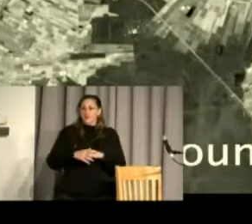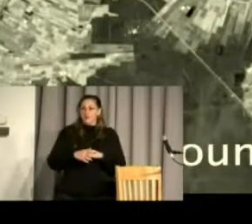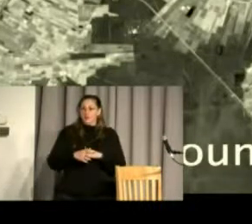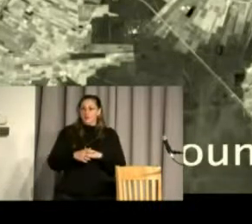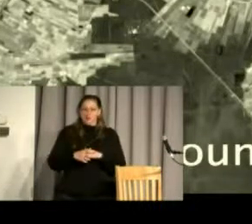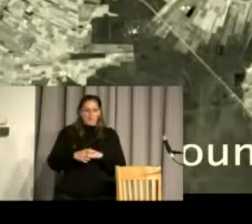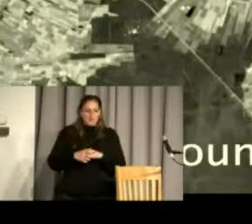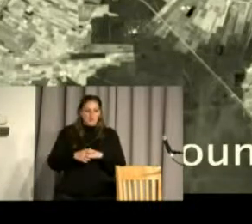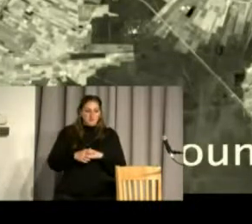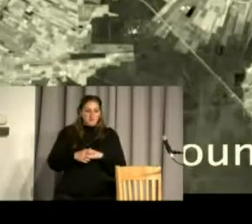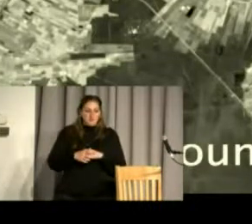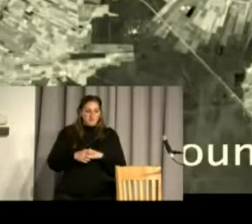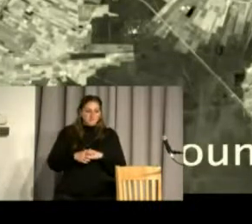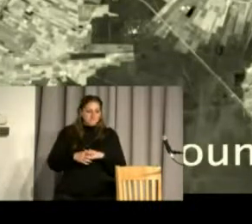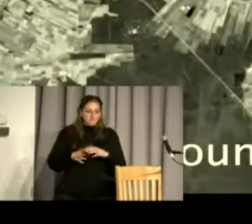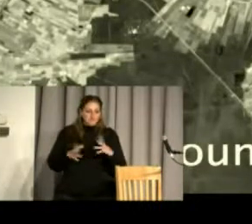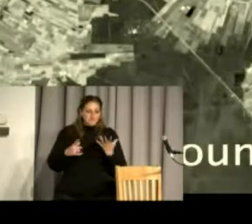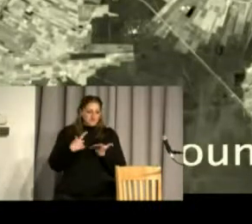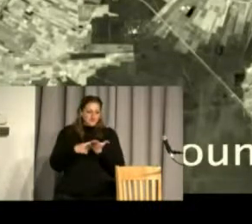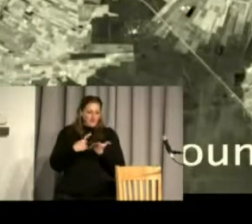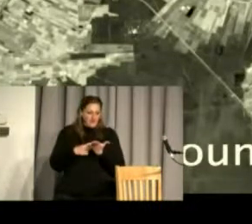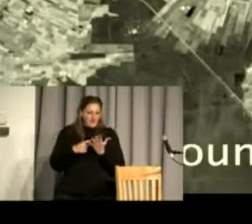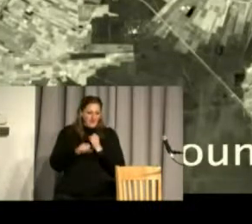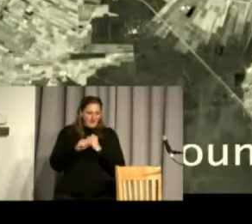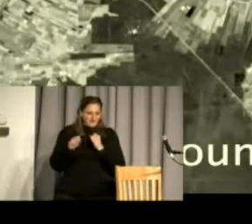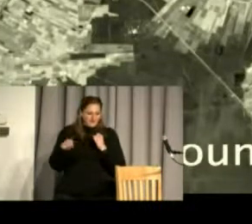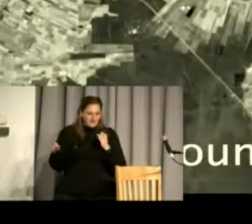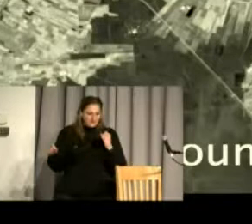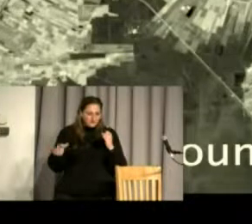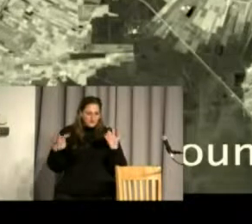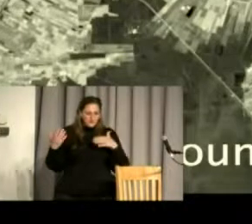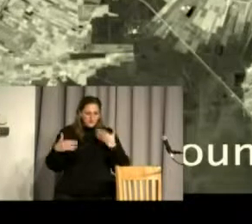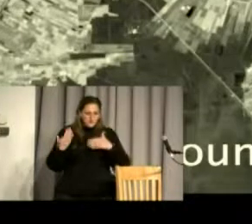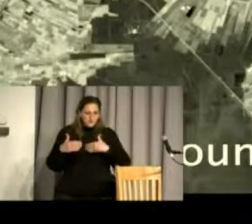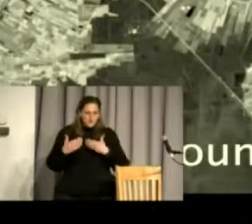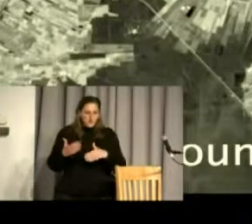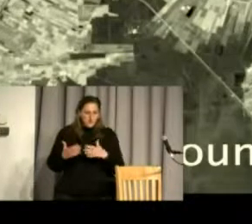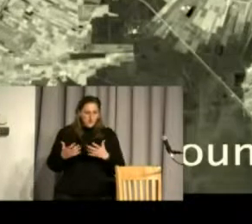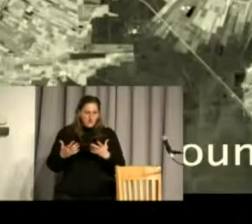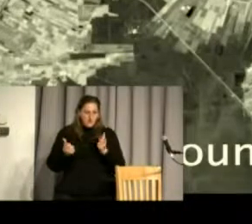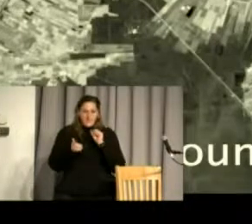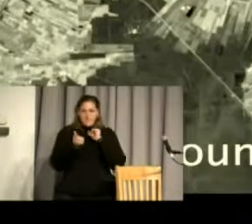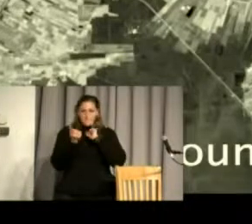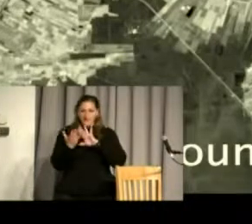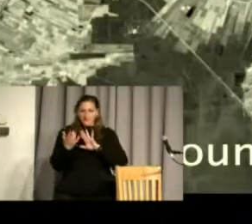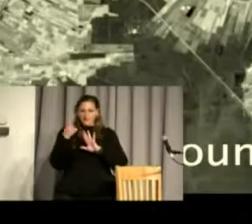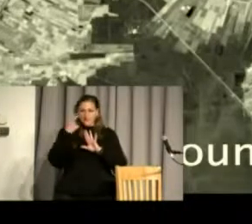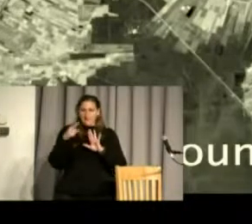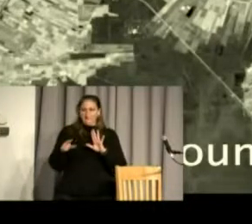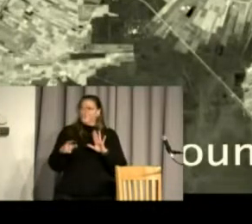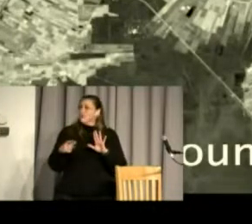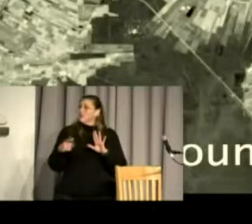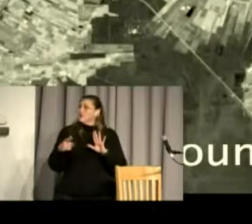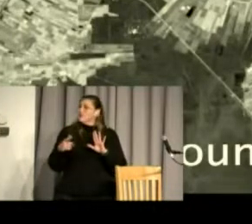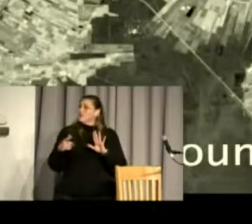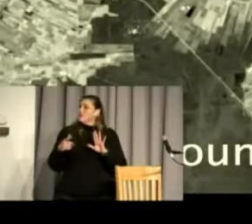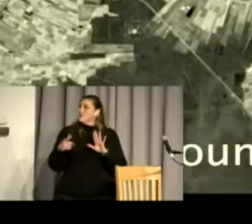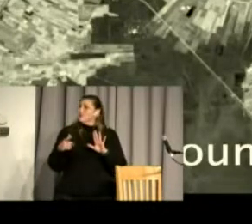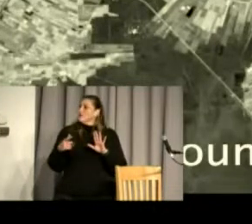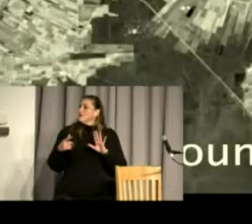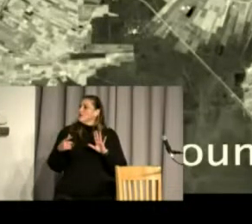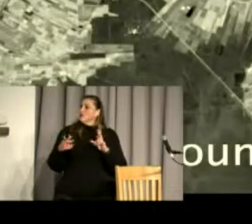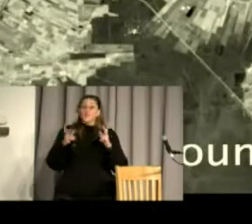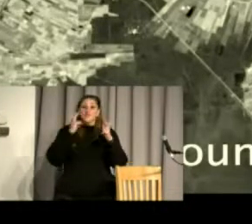have, I can discuss then at length the process, our methodology for kind of,